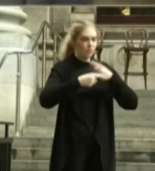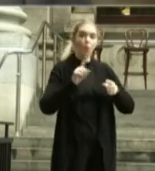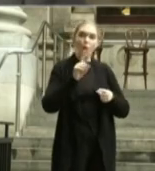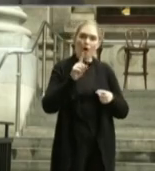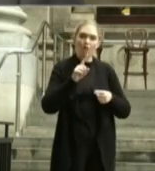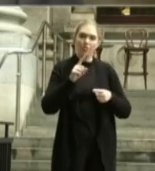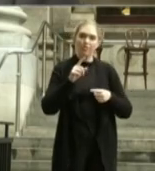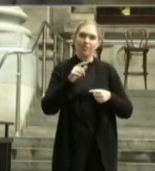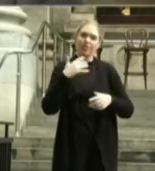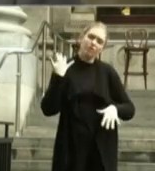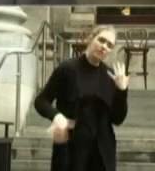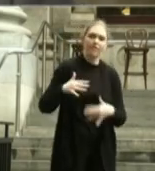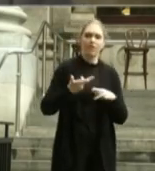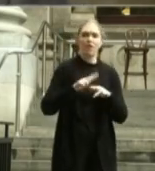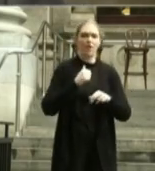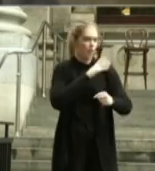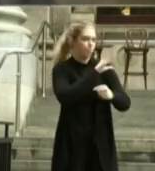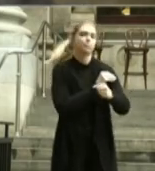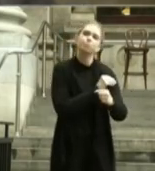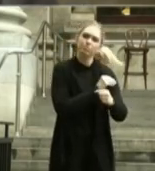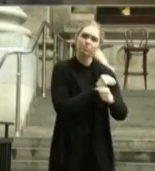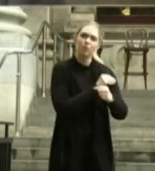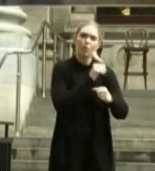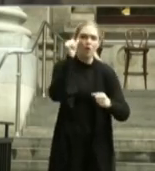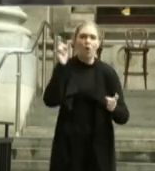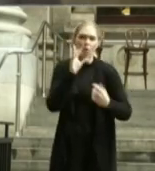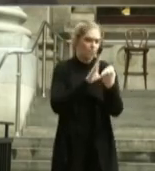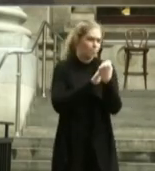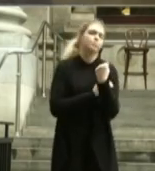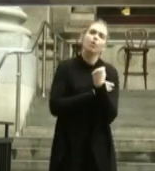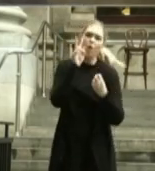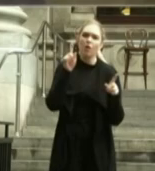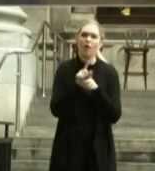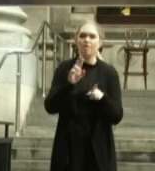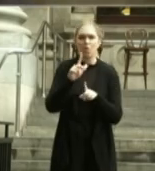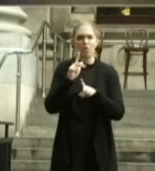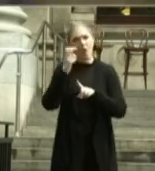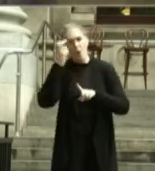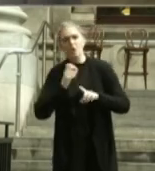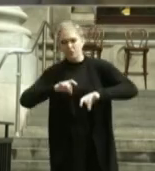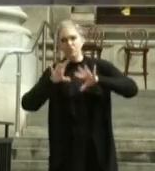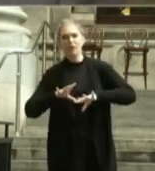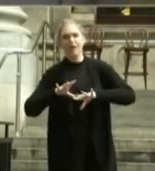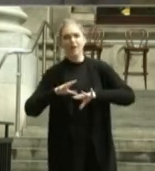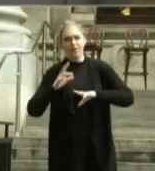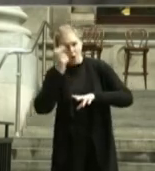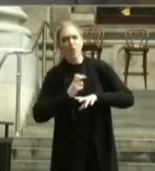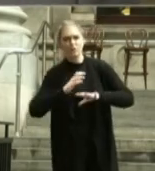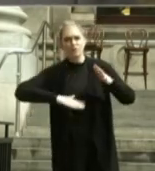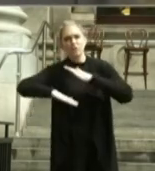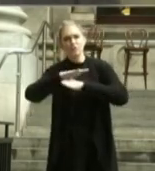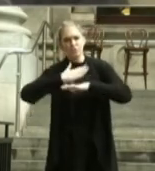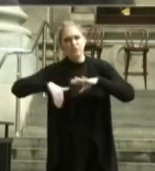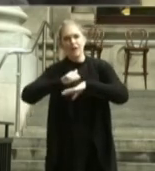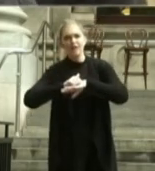our powerlessness. We all know what powerlessness looks like for the oldest Australians, the First Nation peoples of this